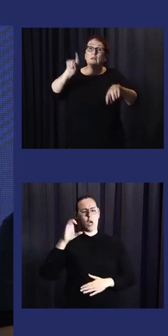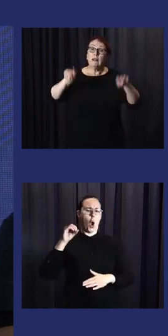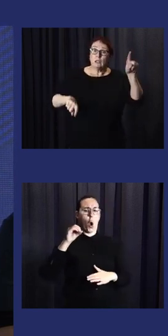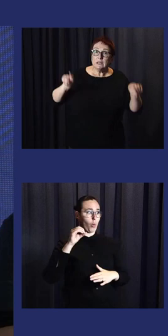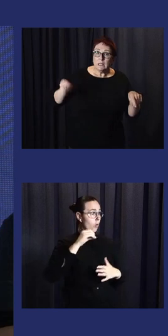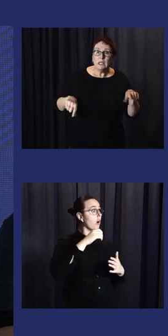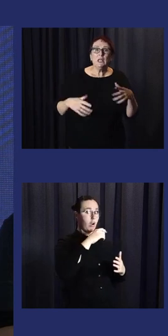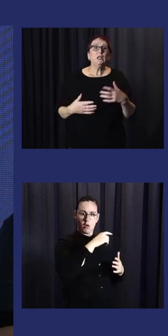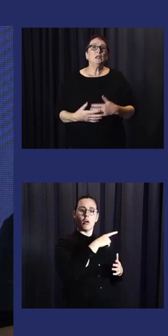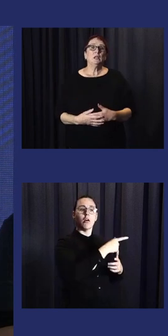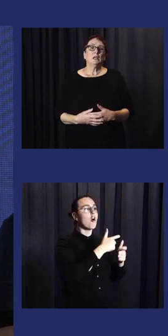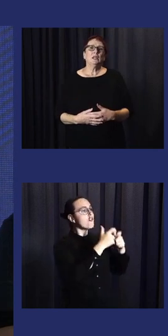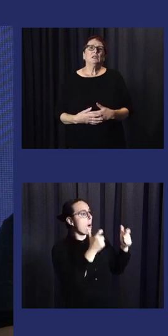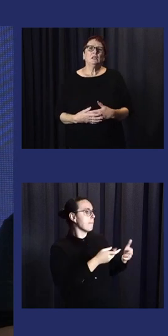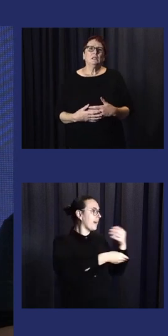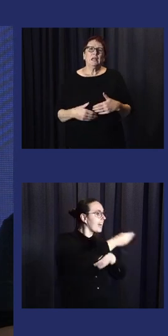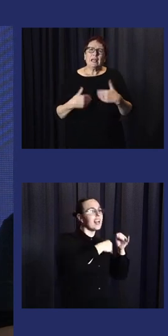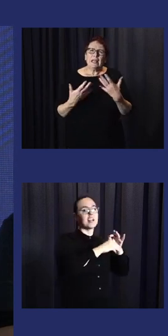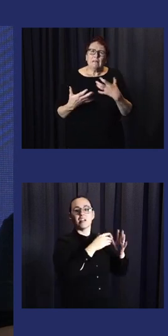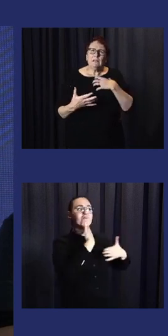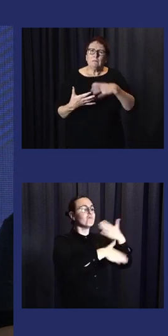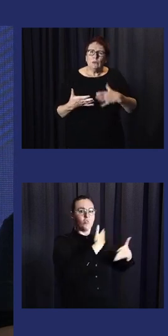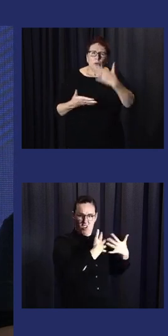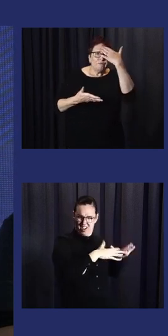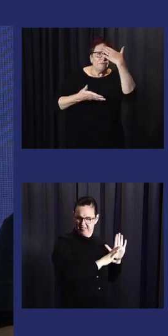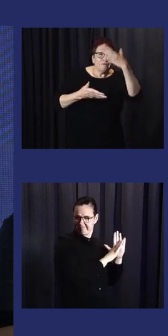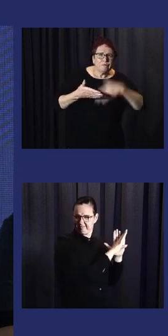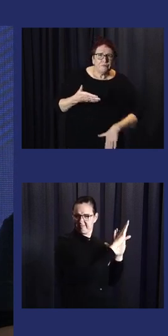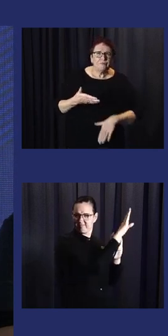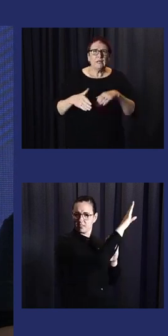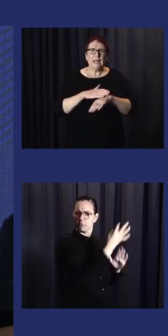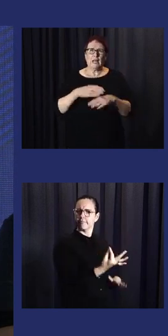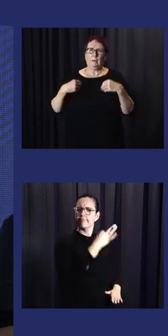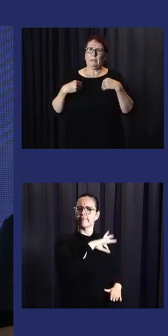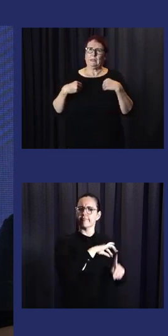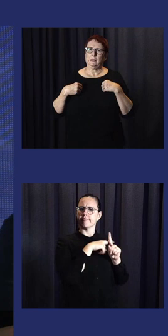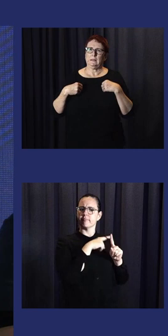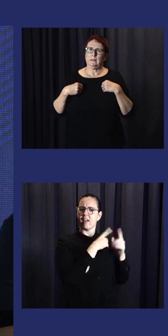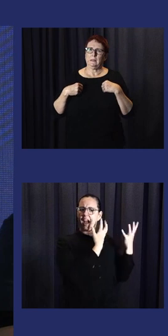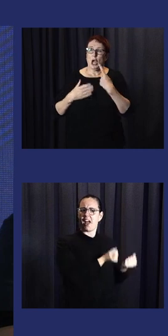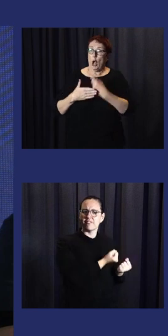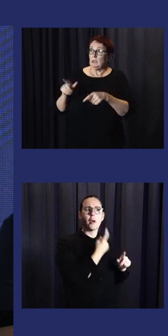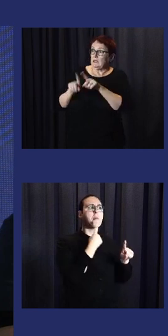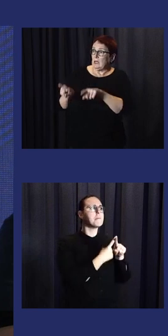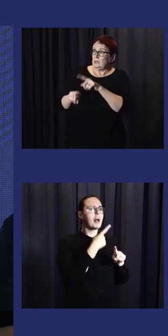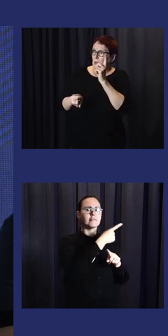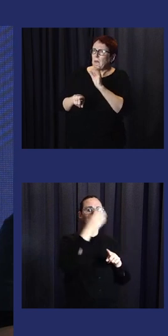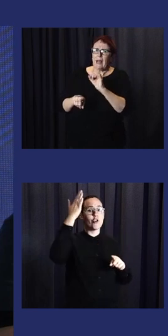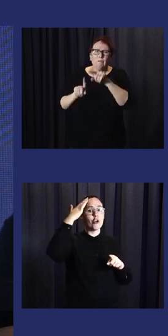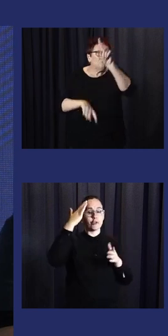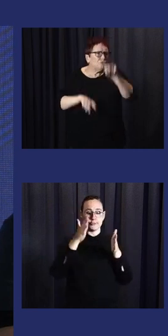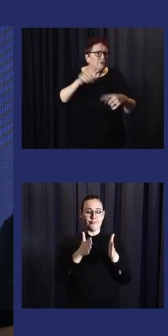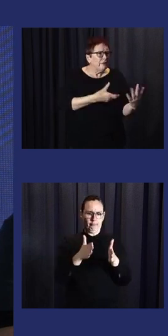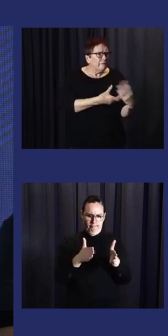course, much greater depth and breadth of experience and perspectives. And this is fundamental to